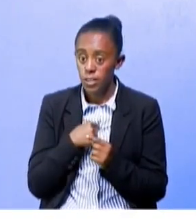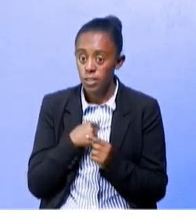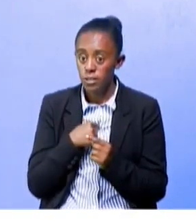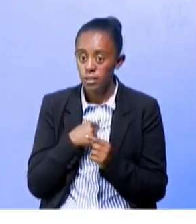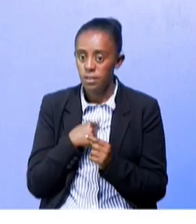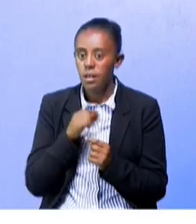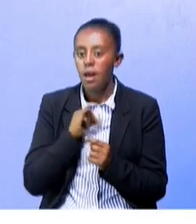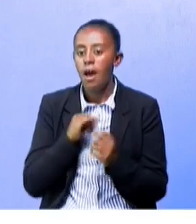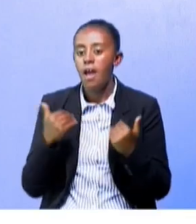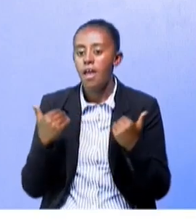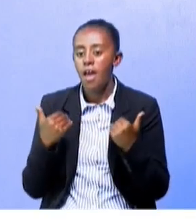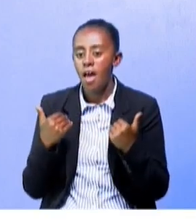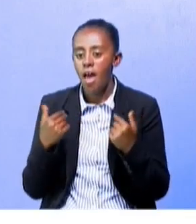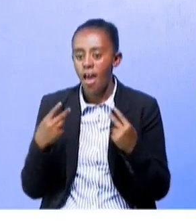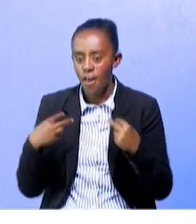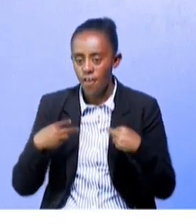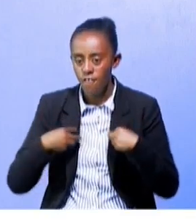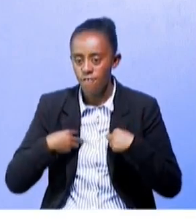I have